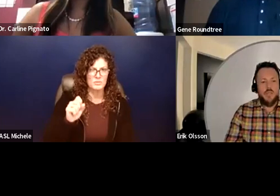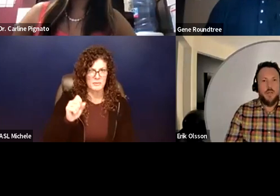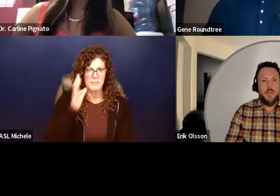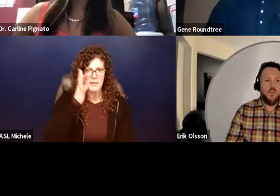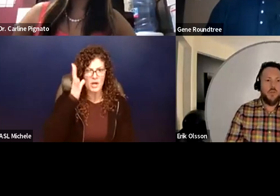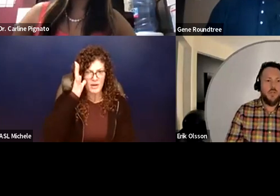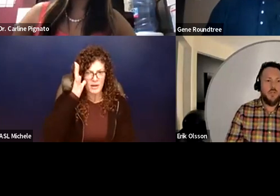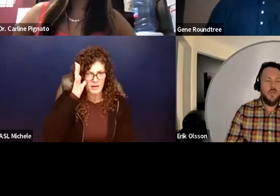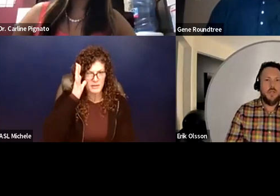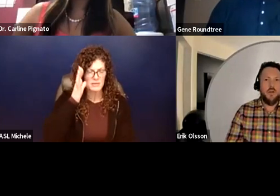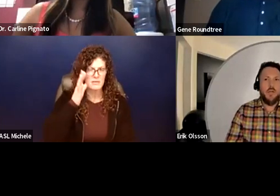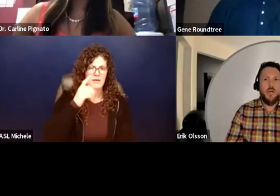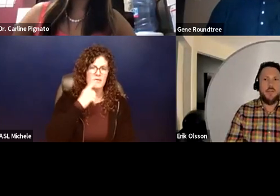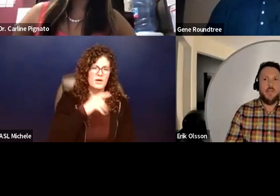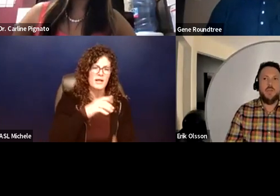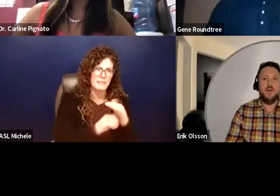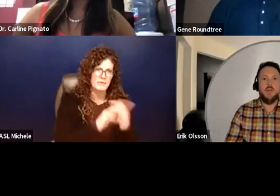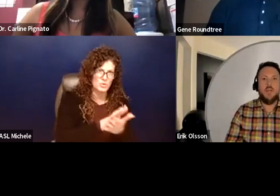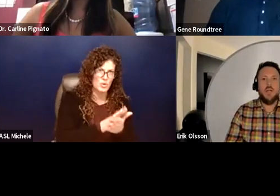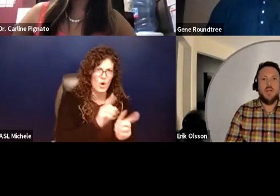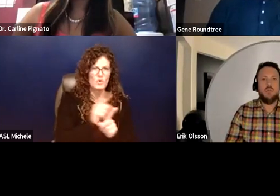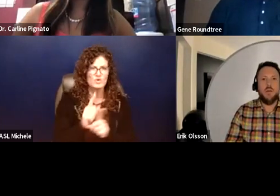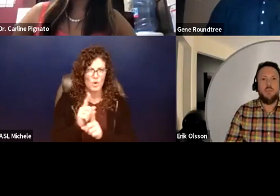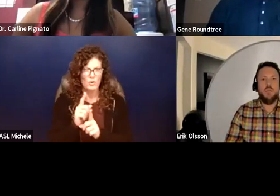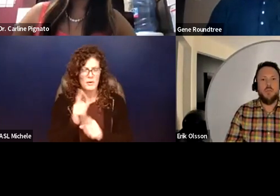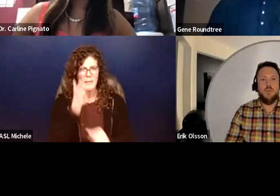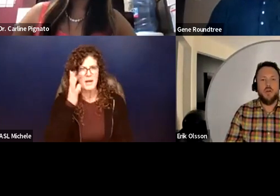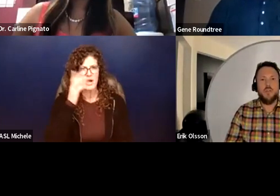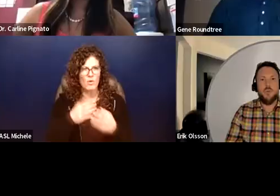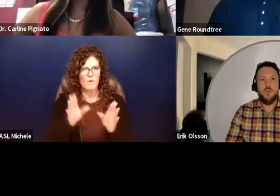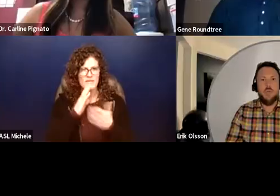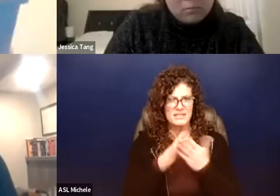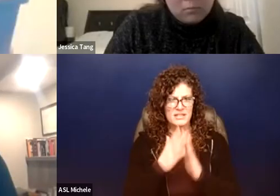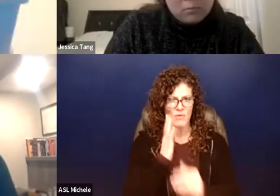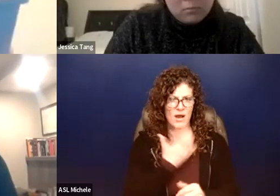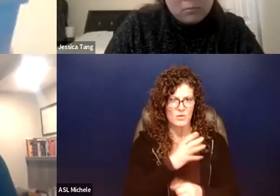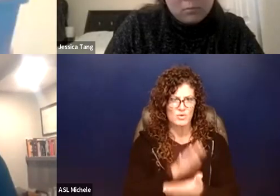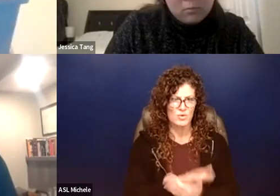Quincy Elementary School and also a citywide parent rep for our school.